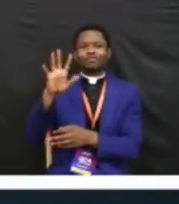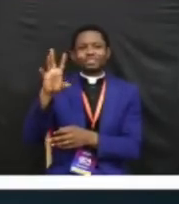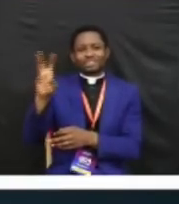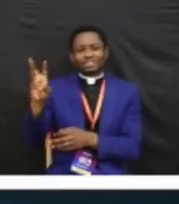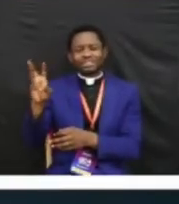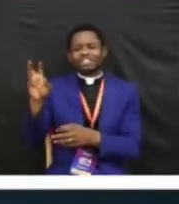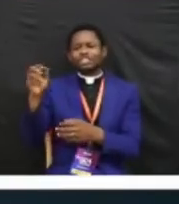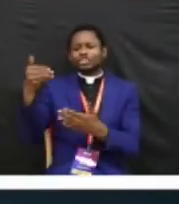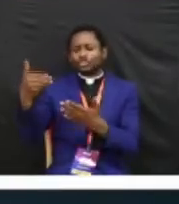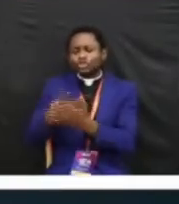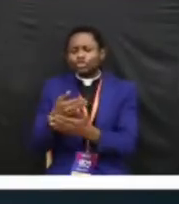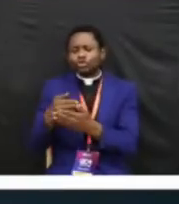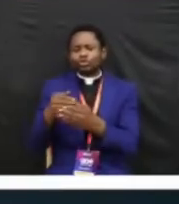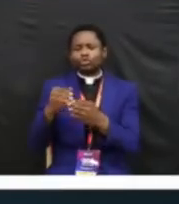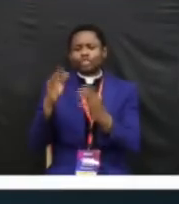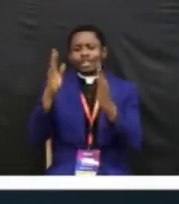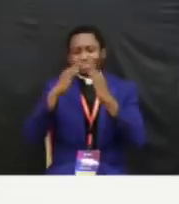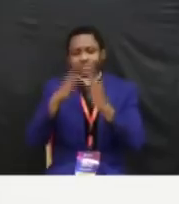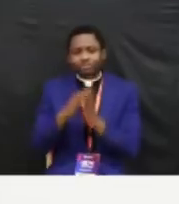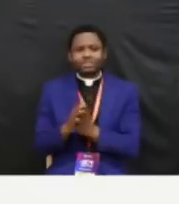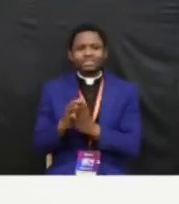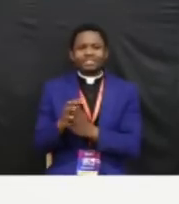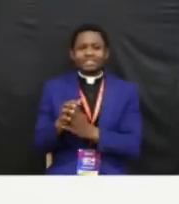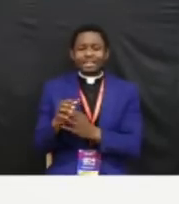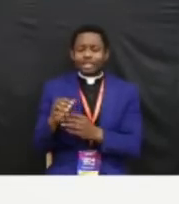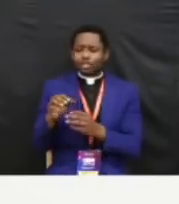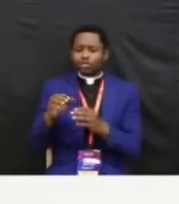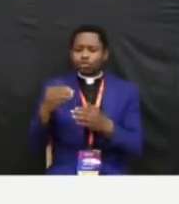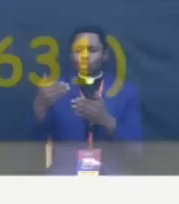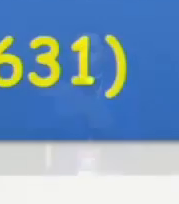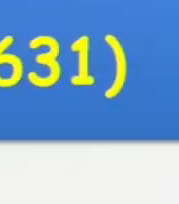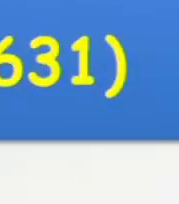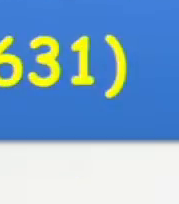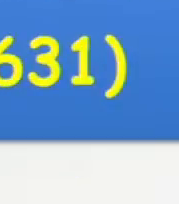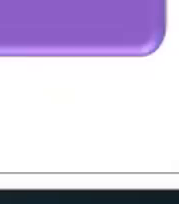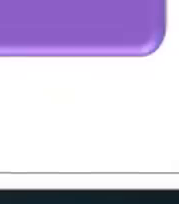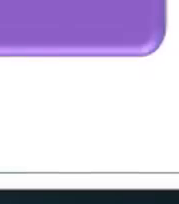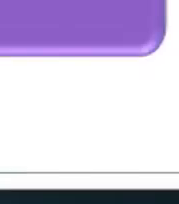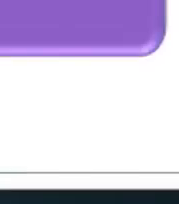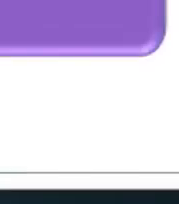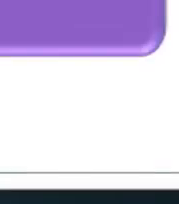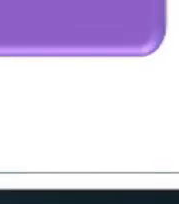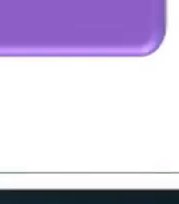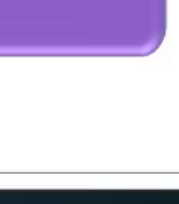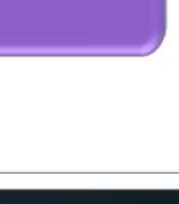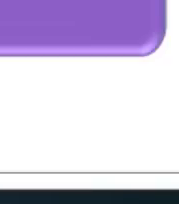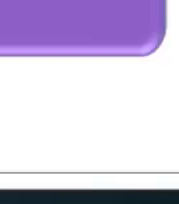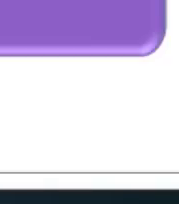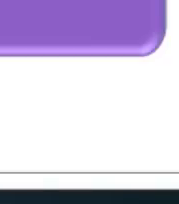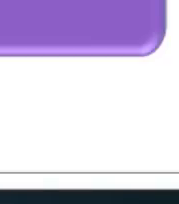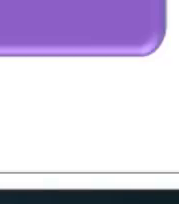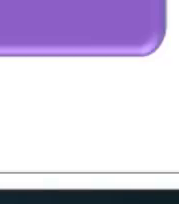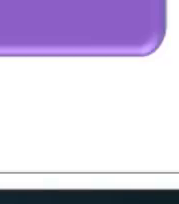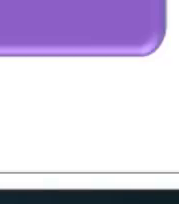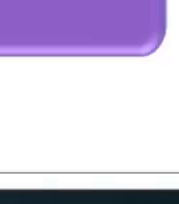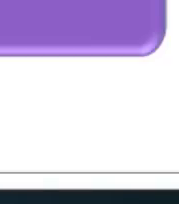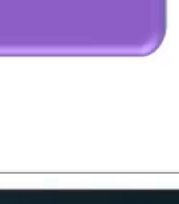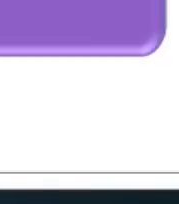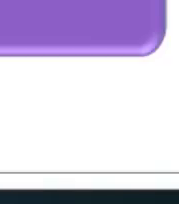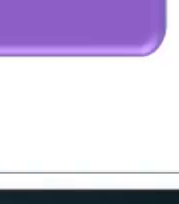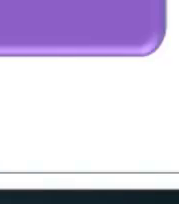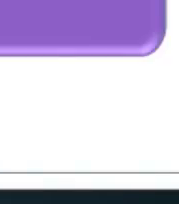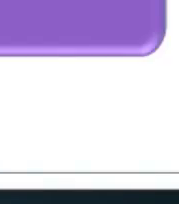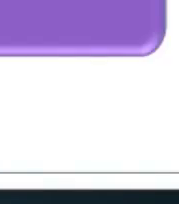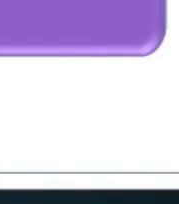of 60 districts were also created during the period. As of December 2022, therefore, the church in